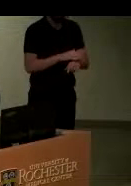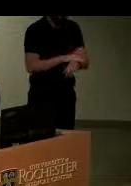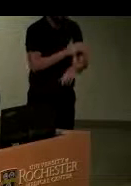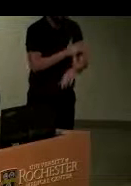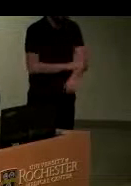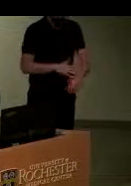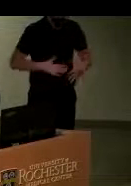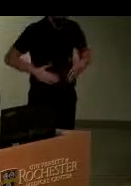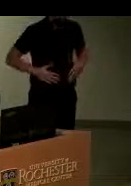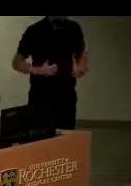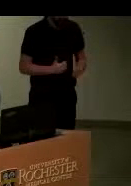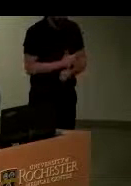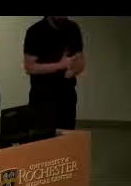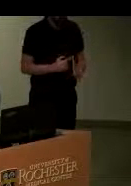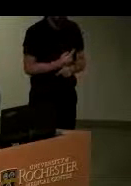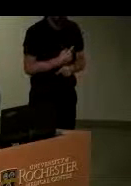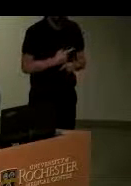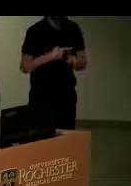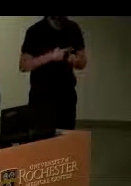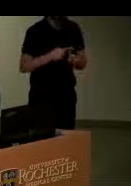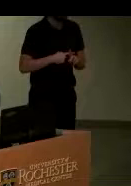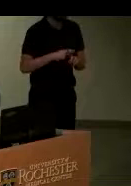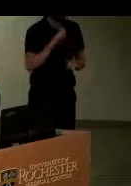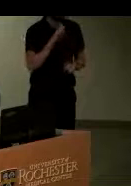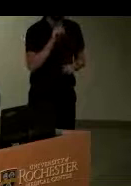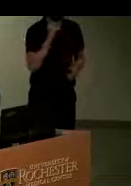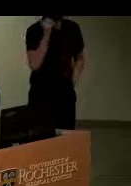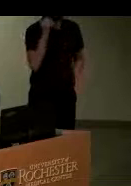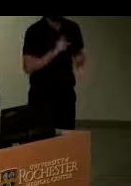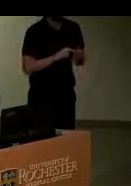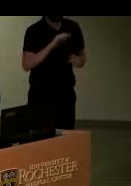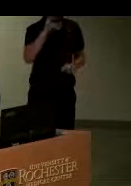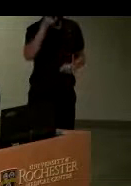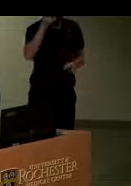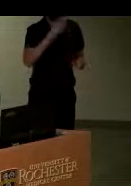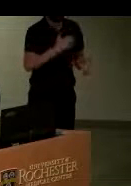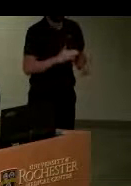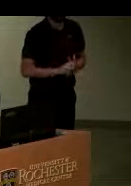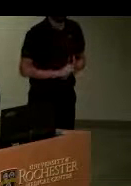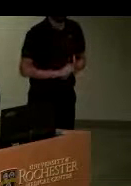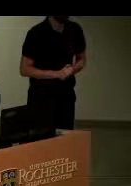arms, her abdomen, everything was not even close to a fever.